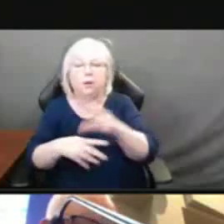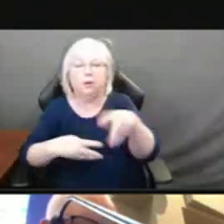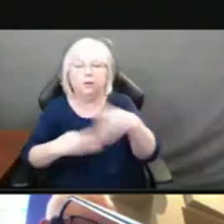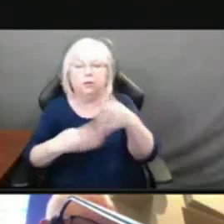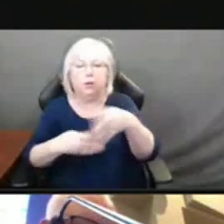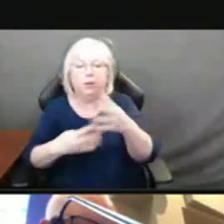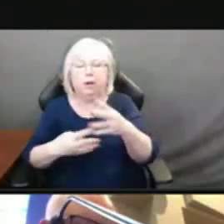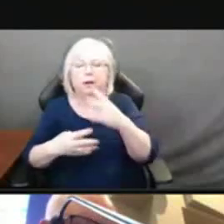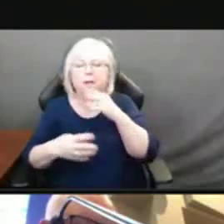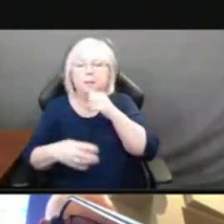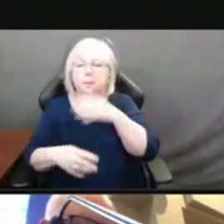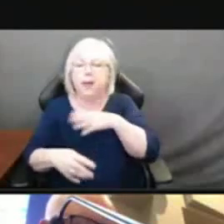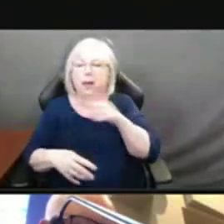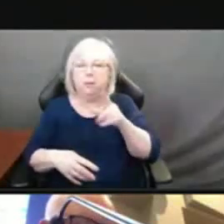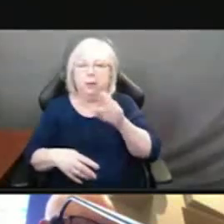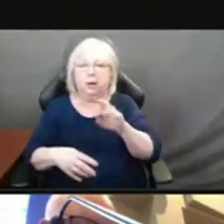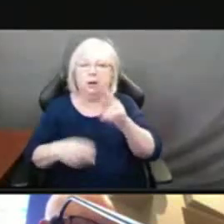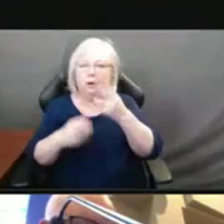call the roll.